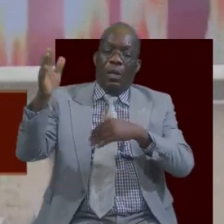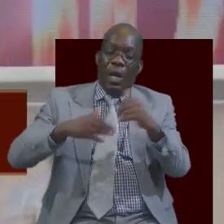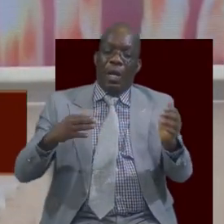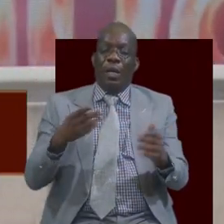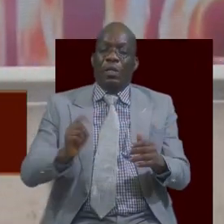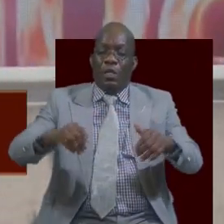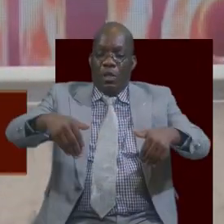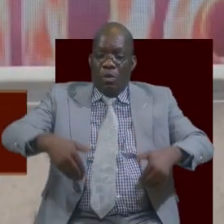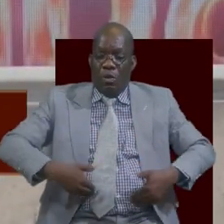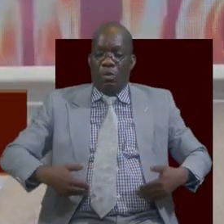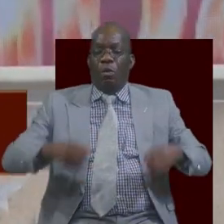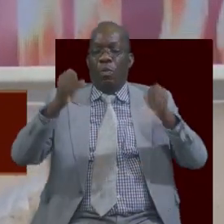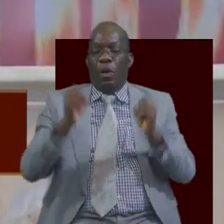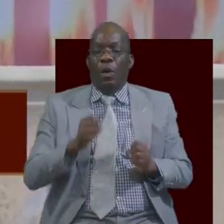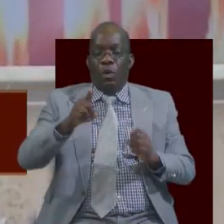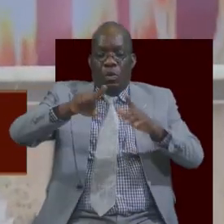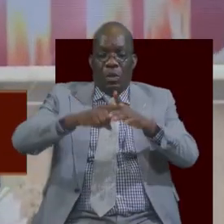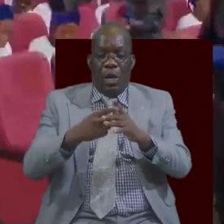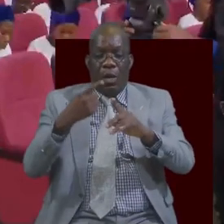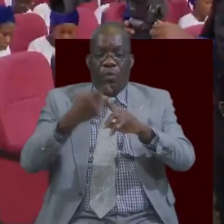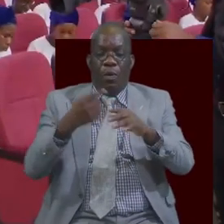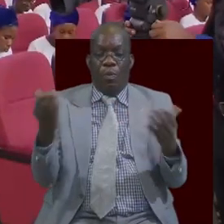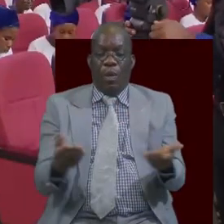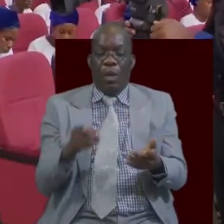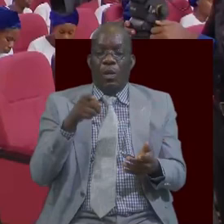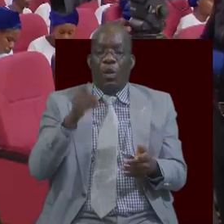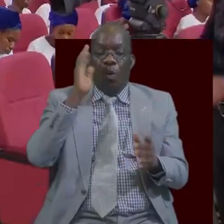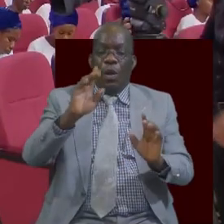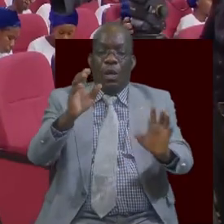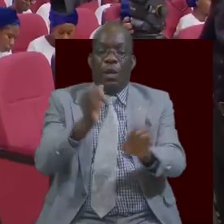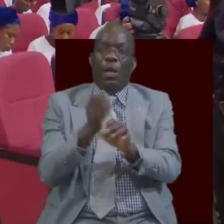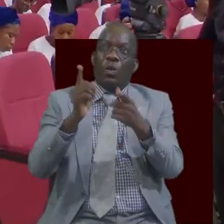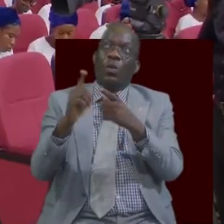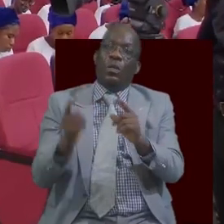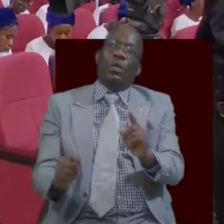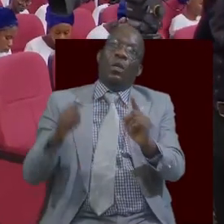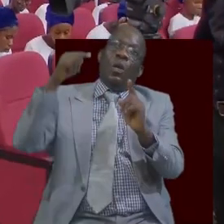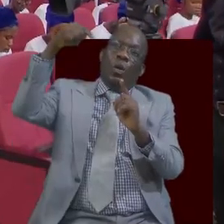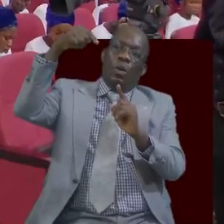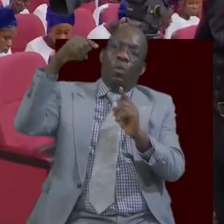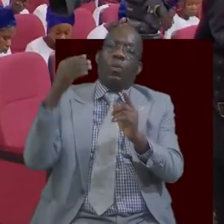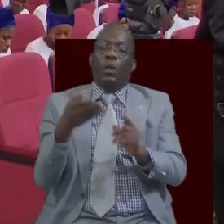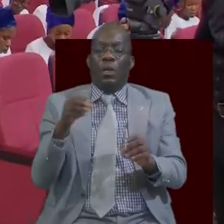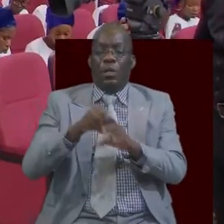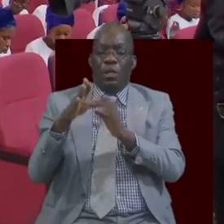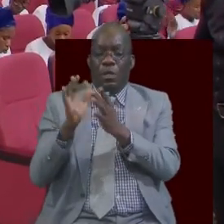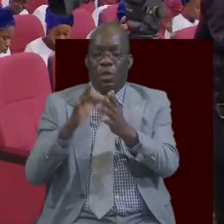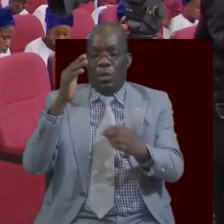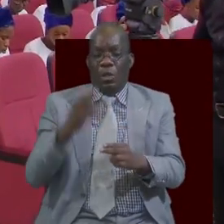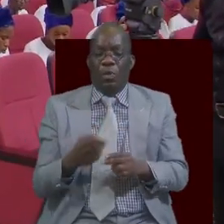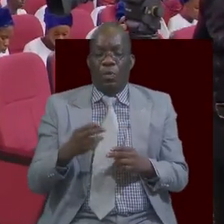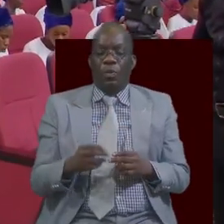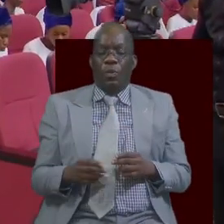You start from here and you are going to get up there in Jesus' name. And look at 1